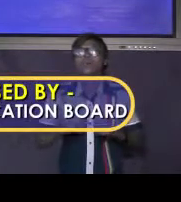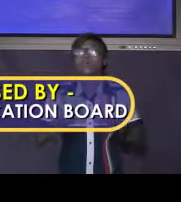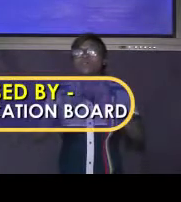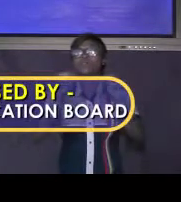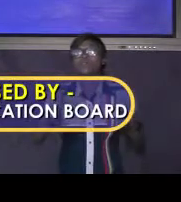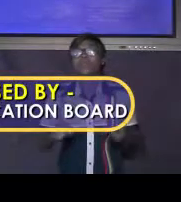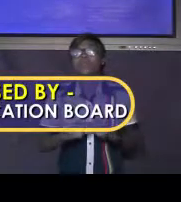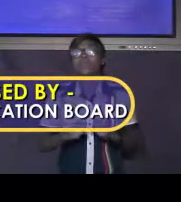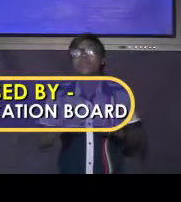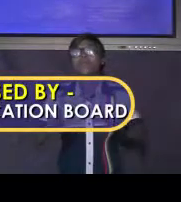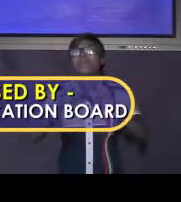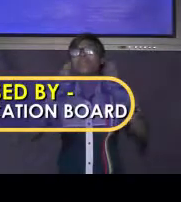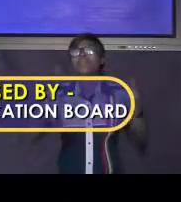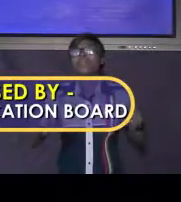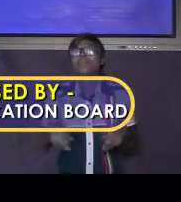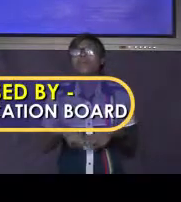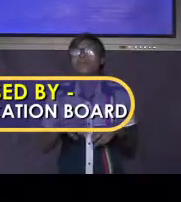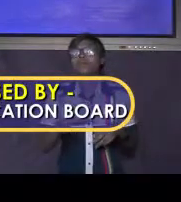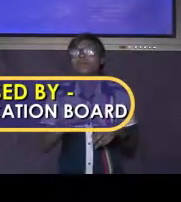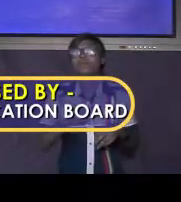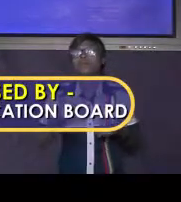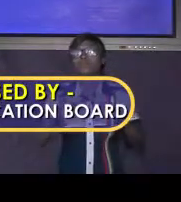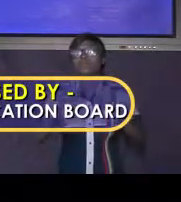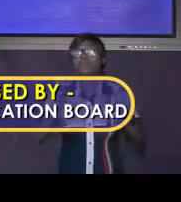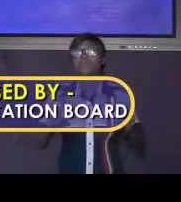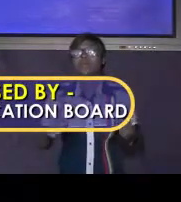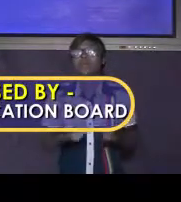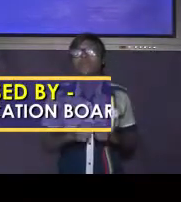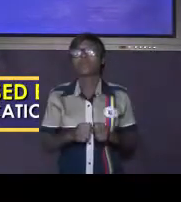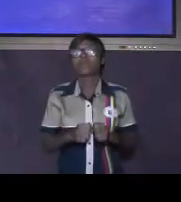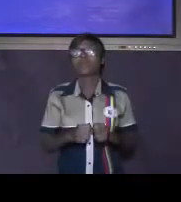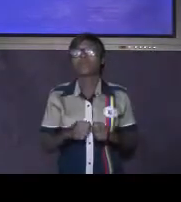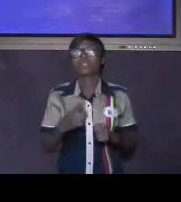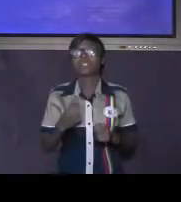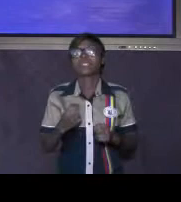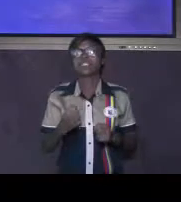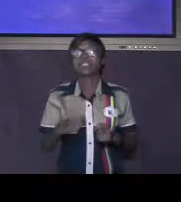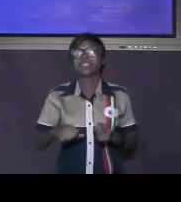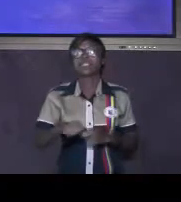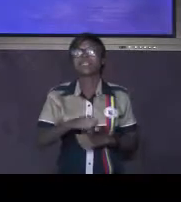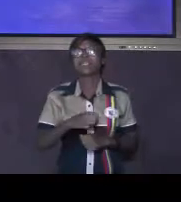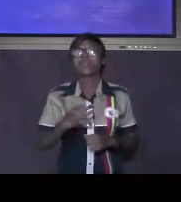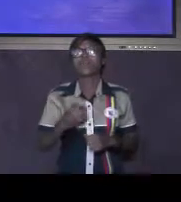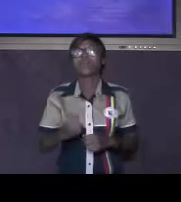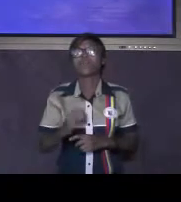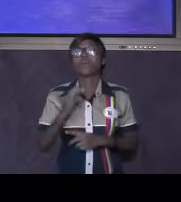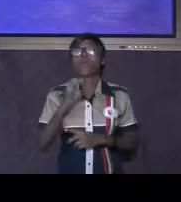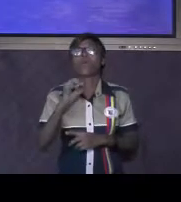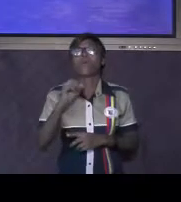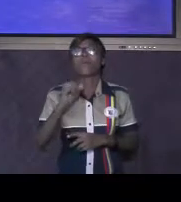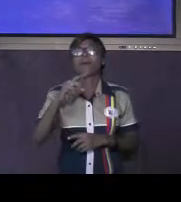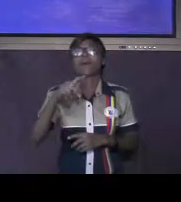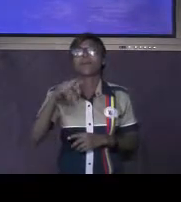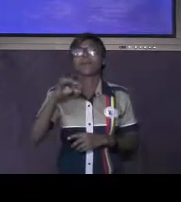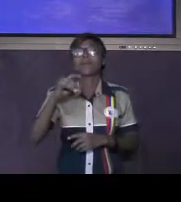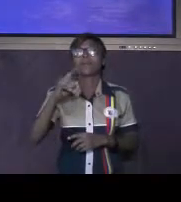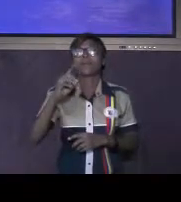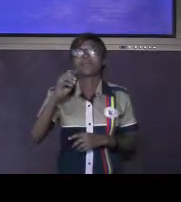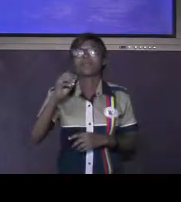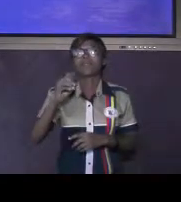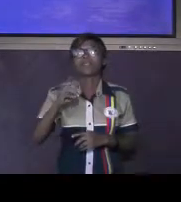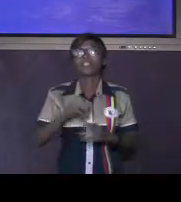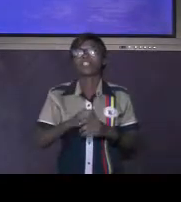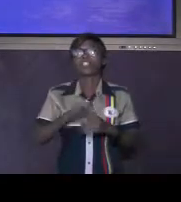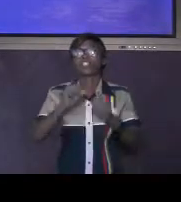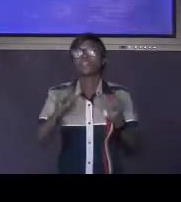rectangle, the area of a parallelogram, the area of triangles, the area of compound shapes, and in the last lesson